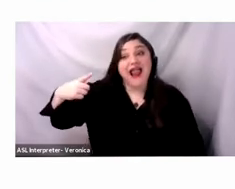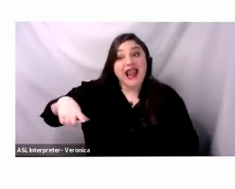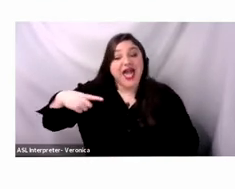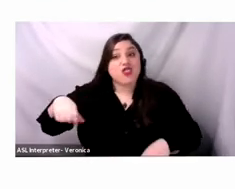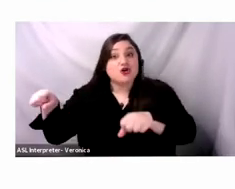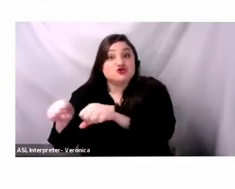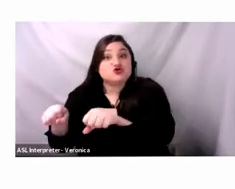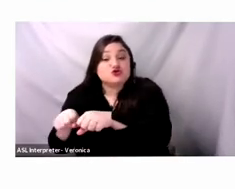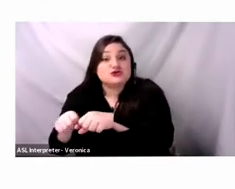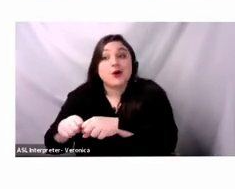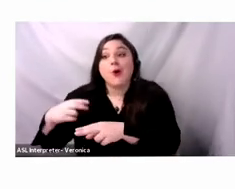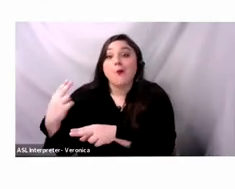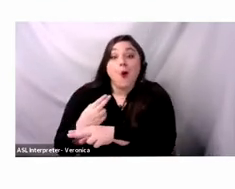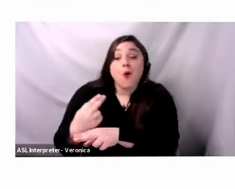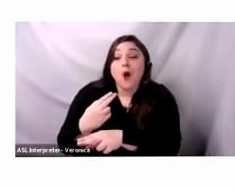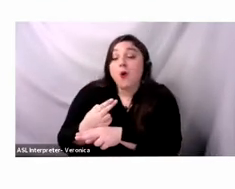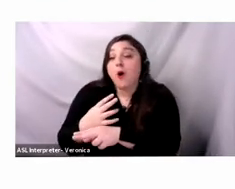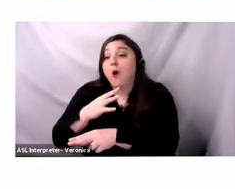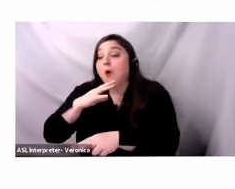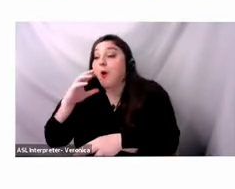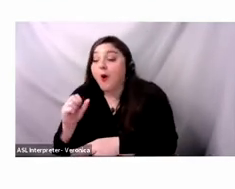my father worked